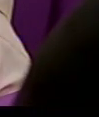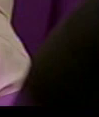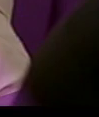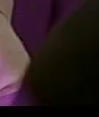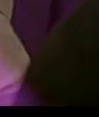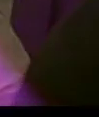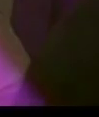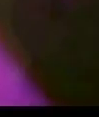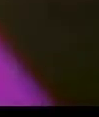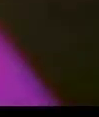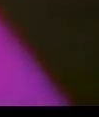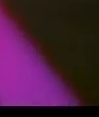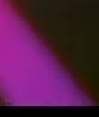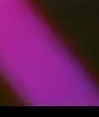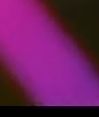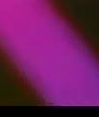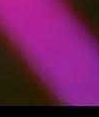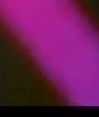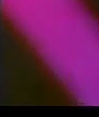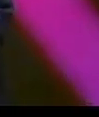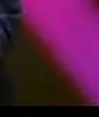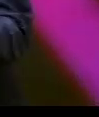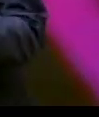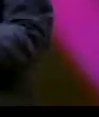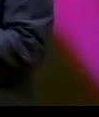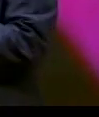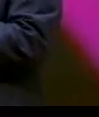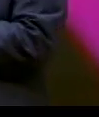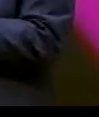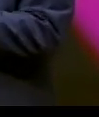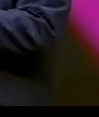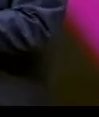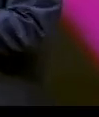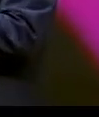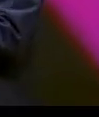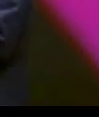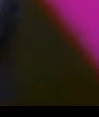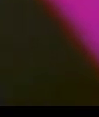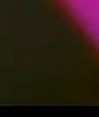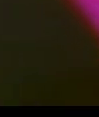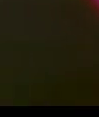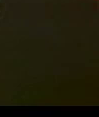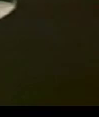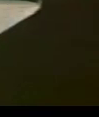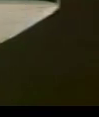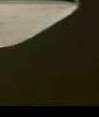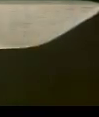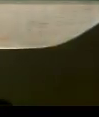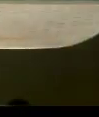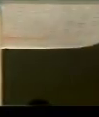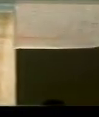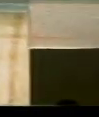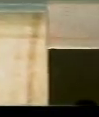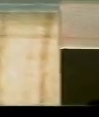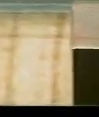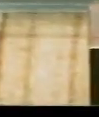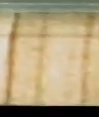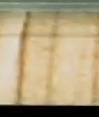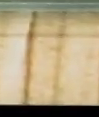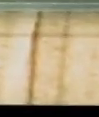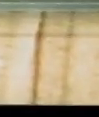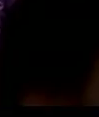in him ought himself also so to walk, even as he walked. Your